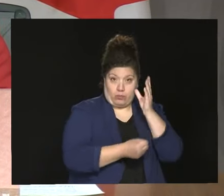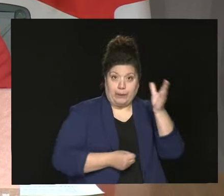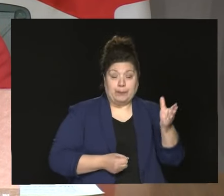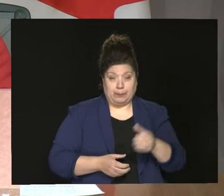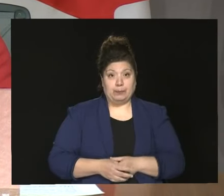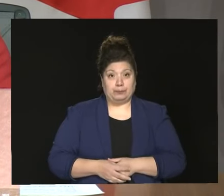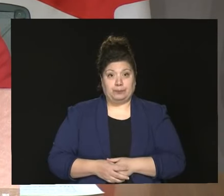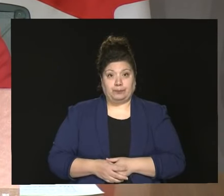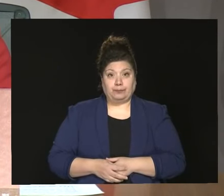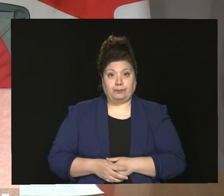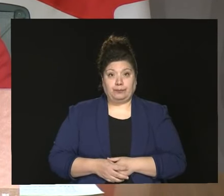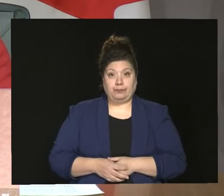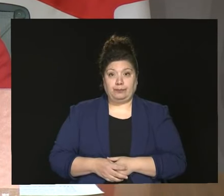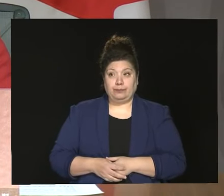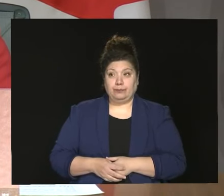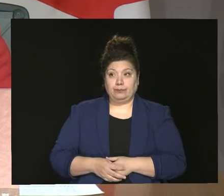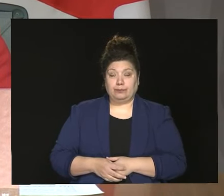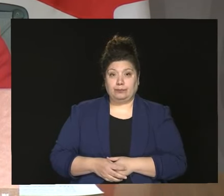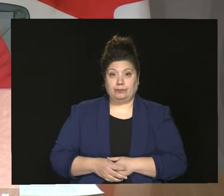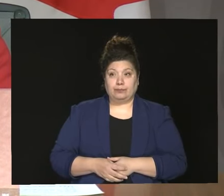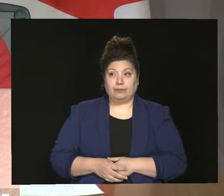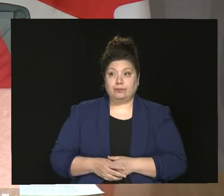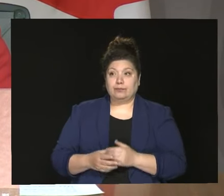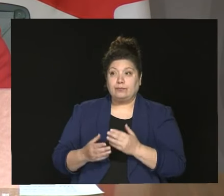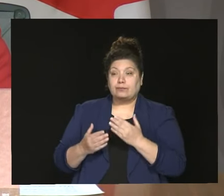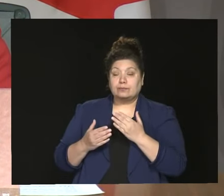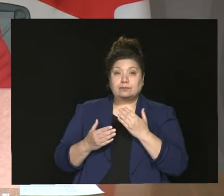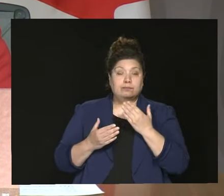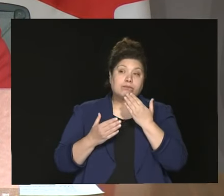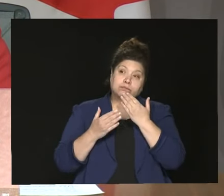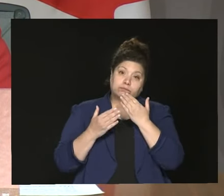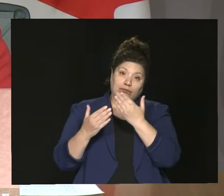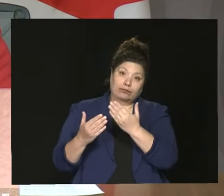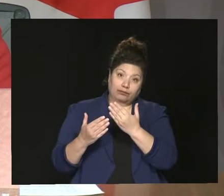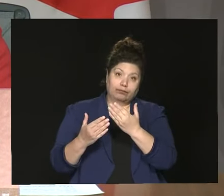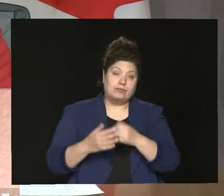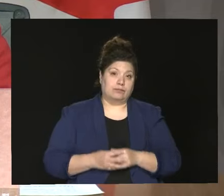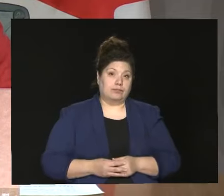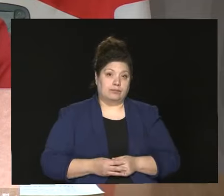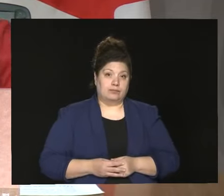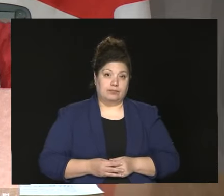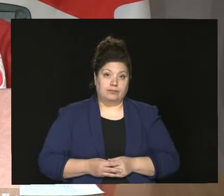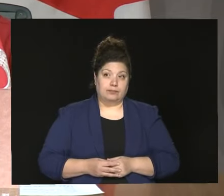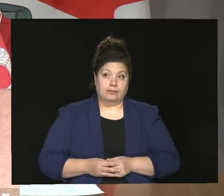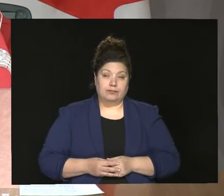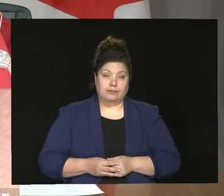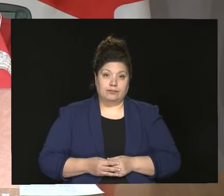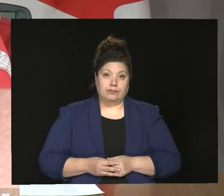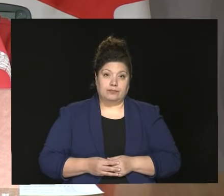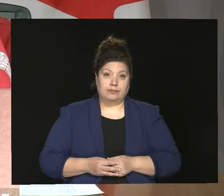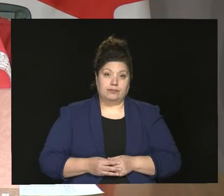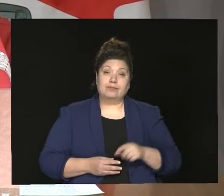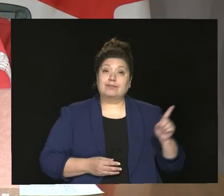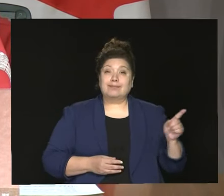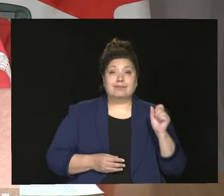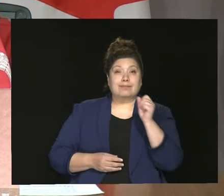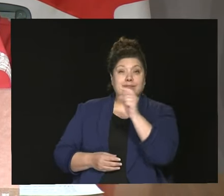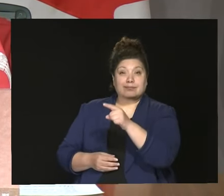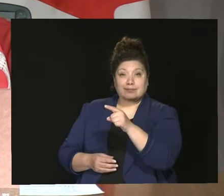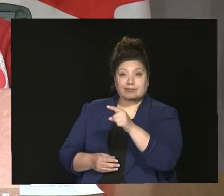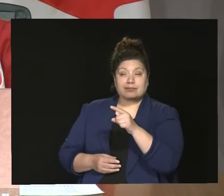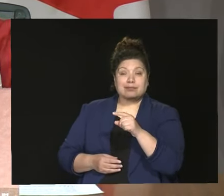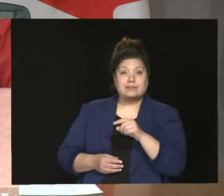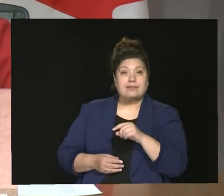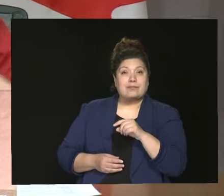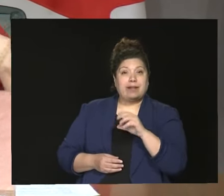Merci, Madame la Première Ministre. We'll turn to the room. Julie. Thank you, Minister. Hi, Julie Van Dusen. The question for CBC, the question is